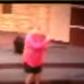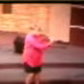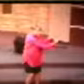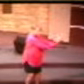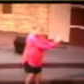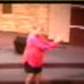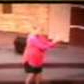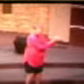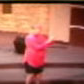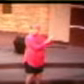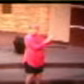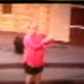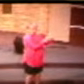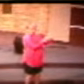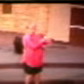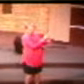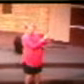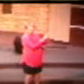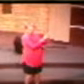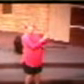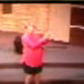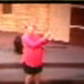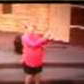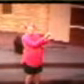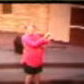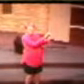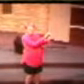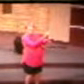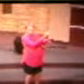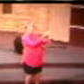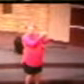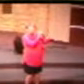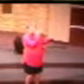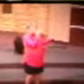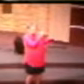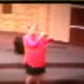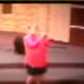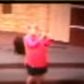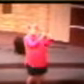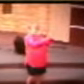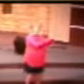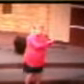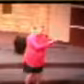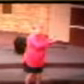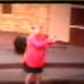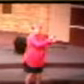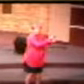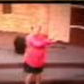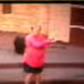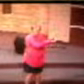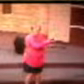keep people from getting in or people from getting out? I wasn't sure. I had all these questions.